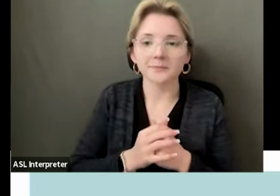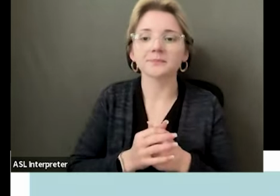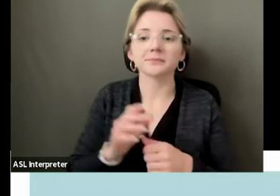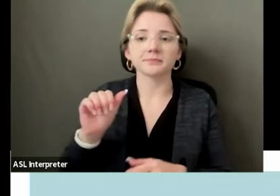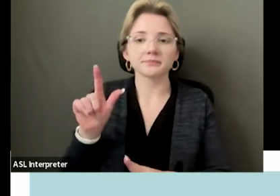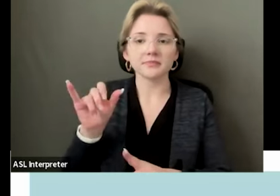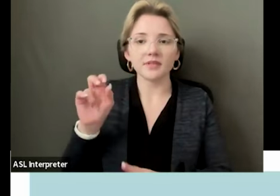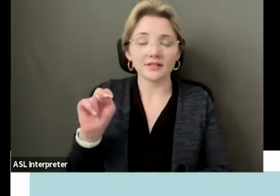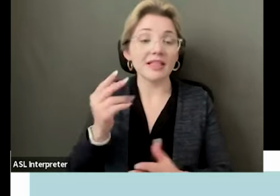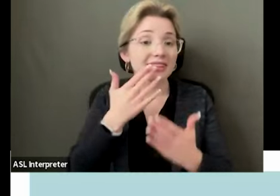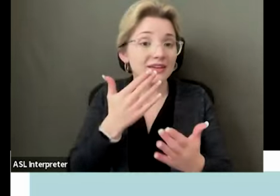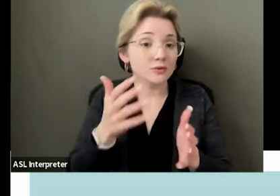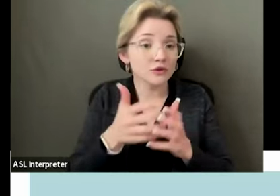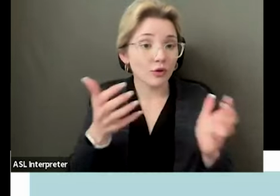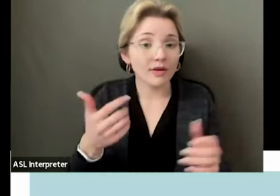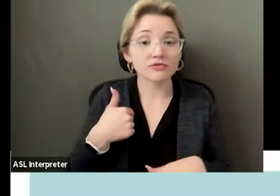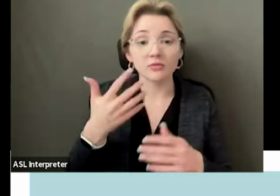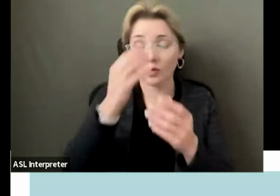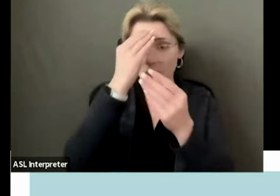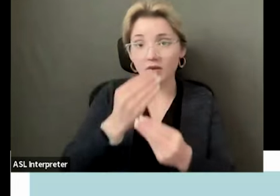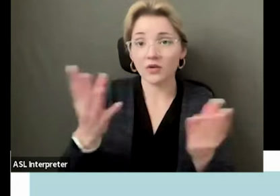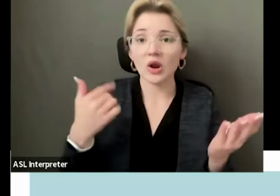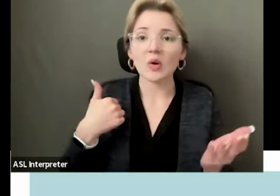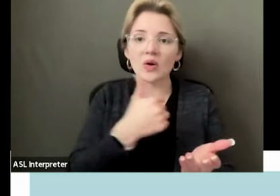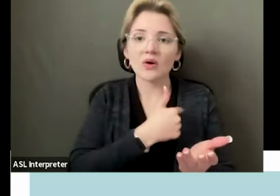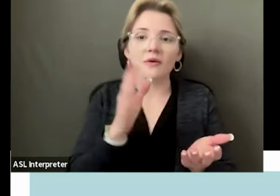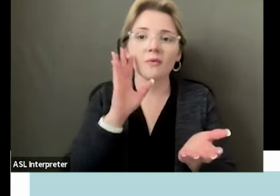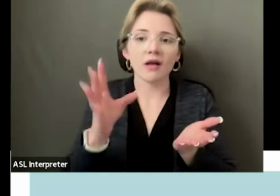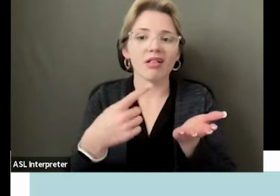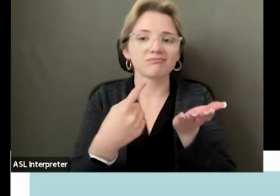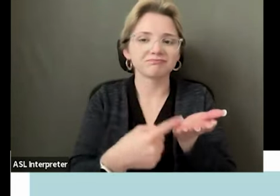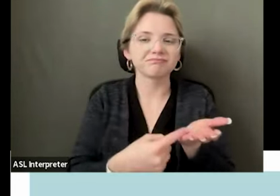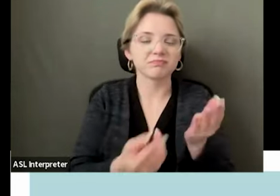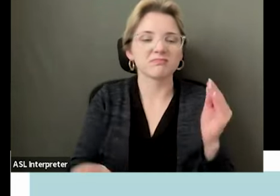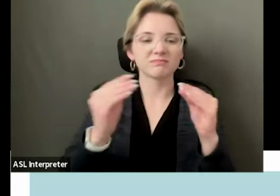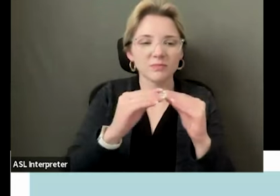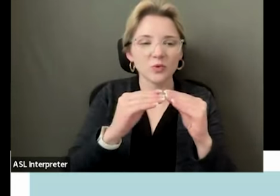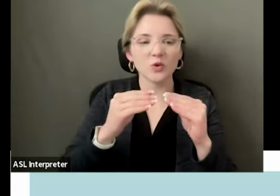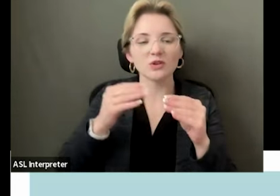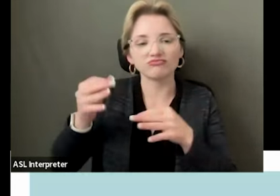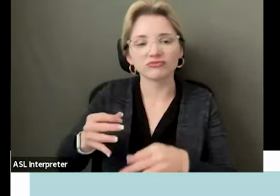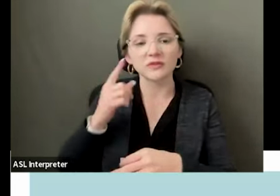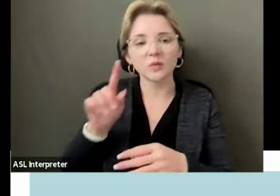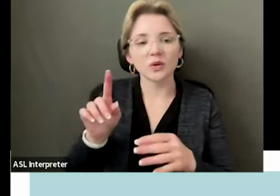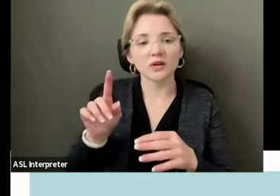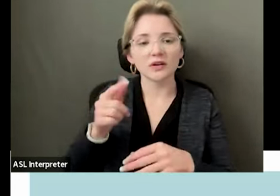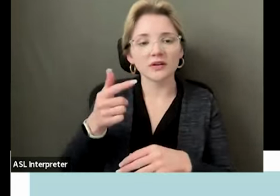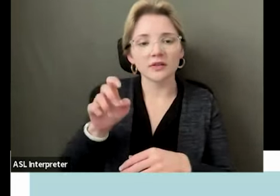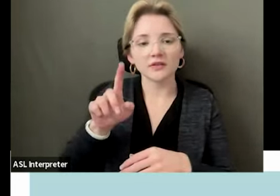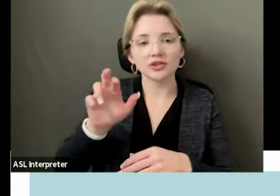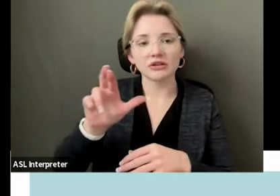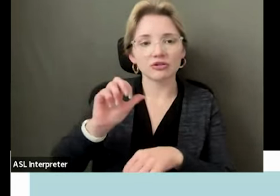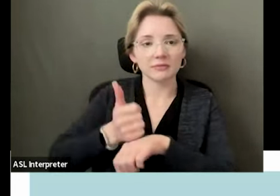I also want to let you know, we'll talk a little bit when we talk about the Office on Gender-Based Violence, but in the audience, we also